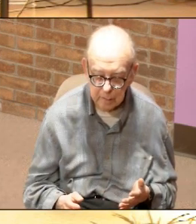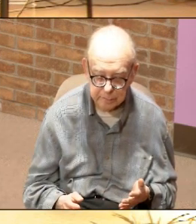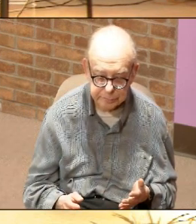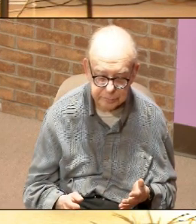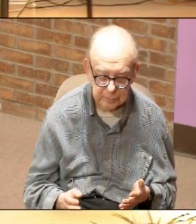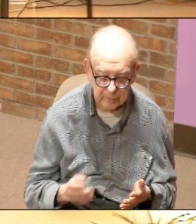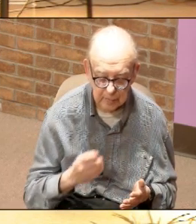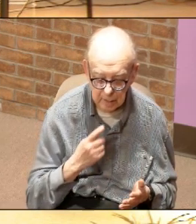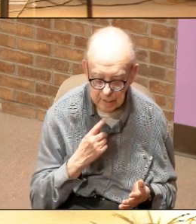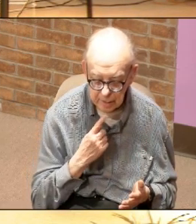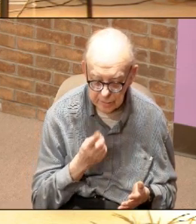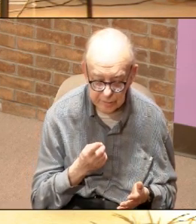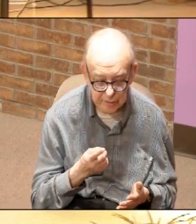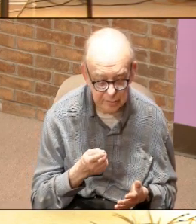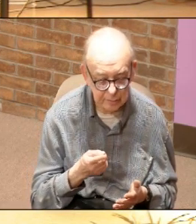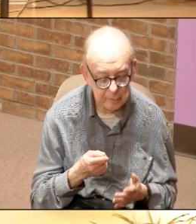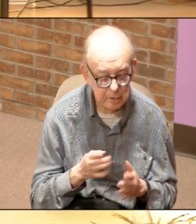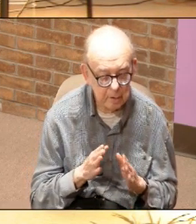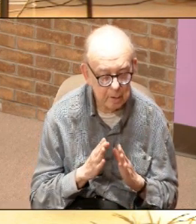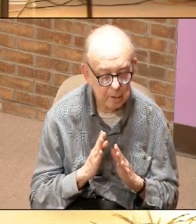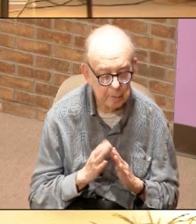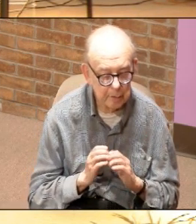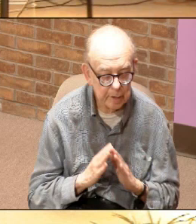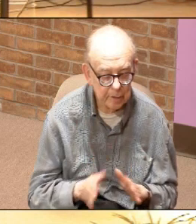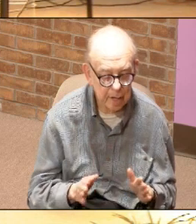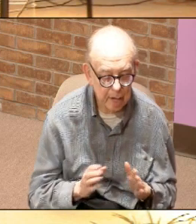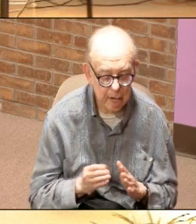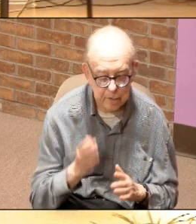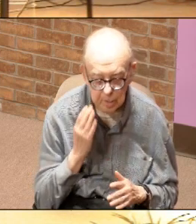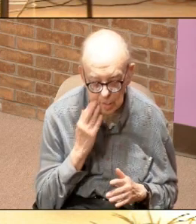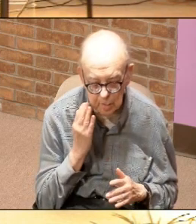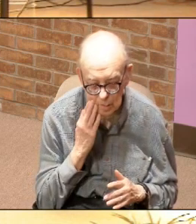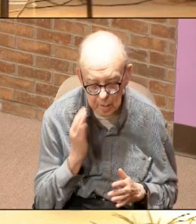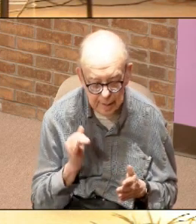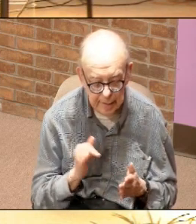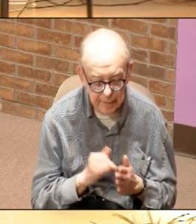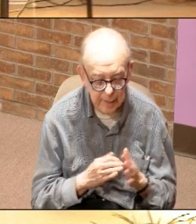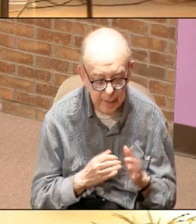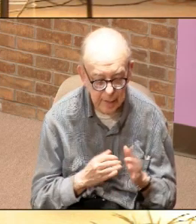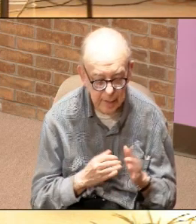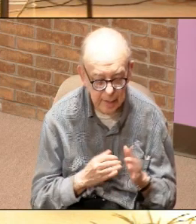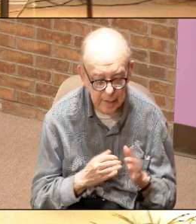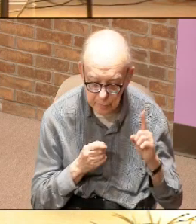He just says, be still and know that I am God.